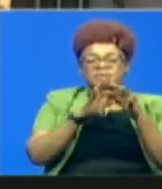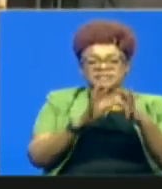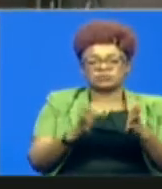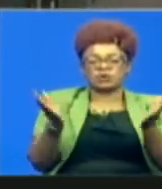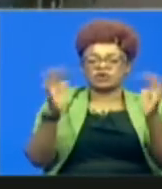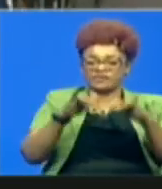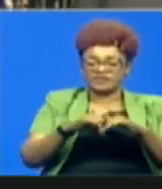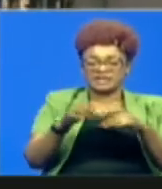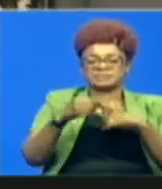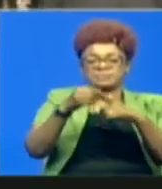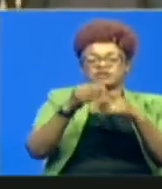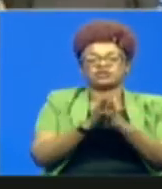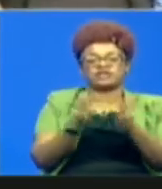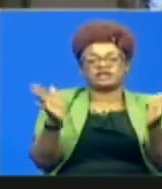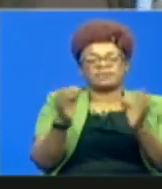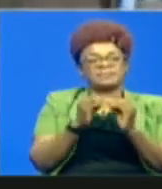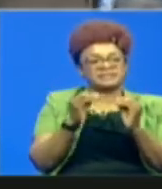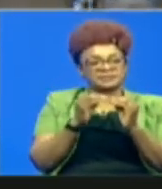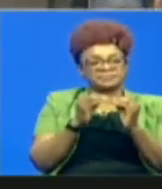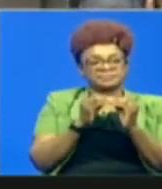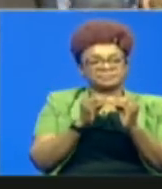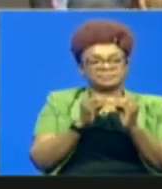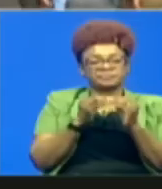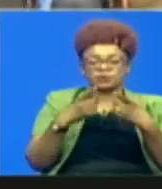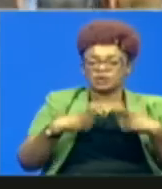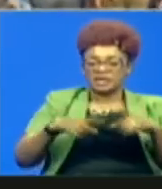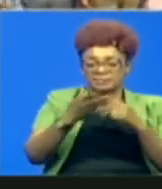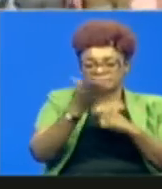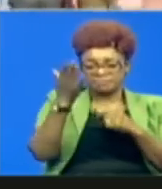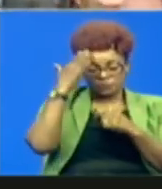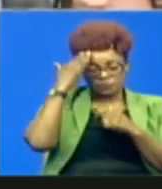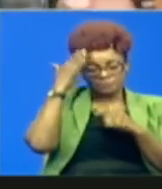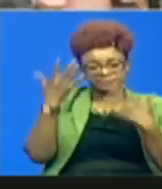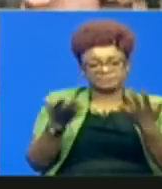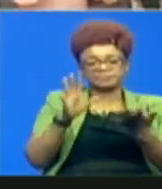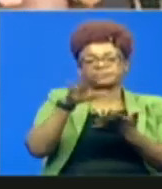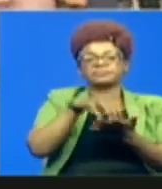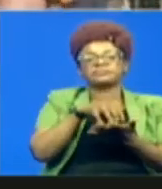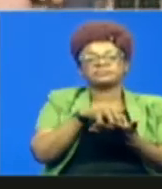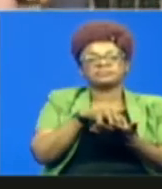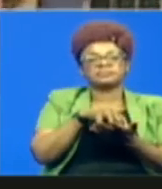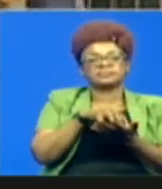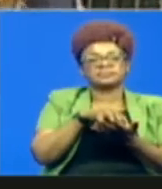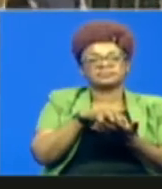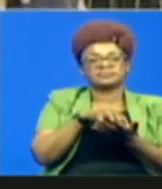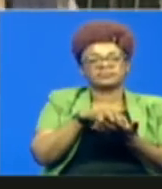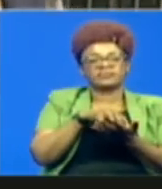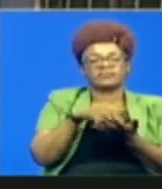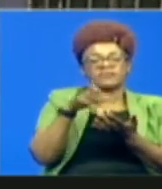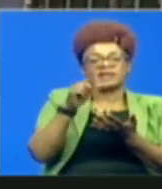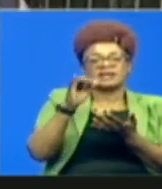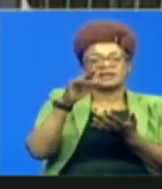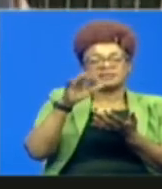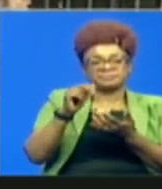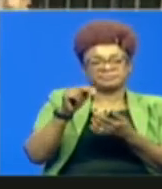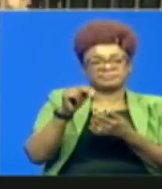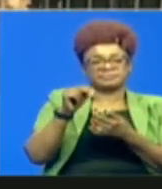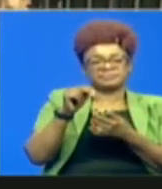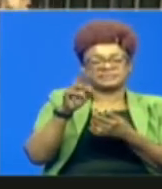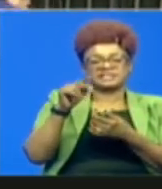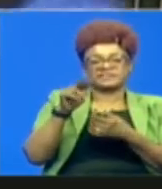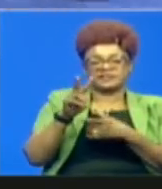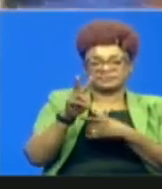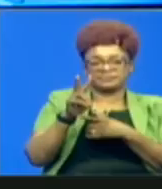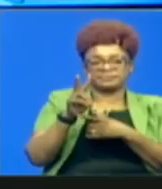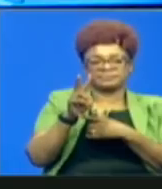a special general meeting to let them know on the fate of their society. Lillian Kiarie,